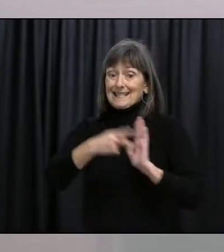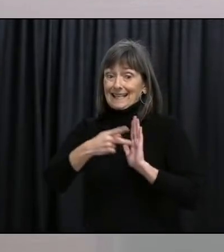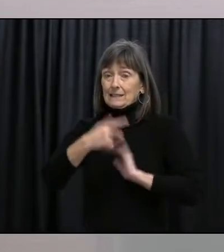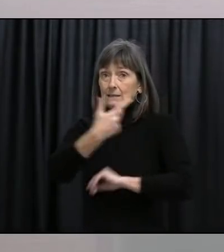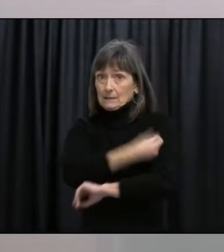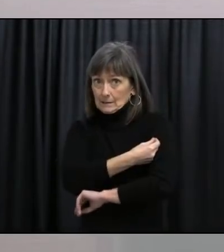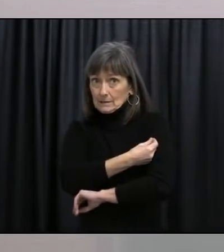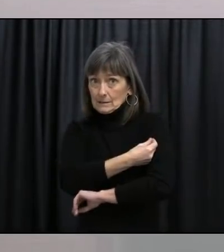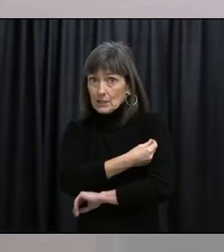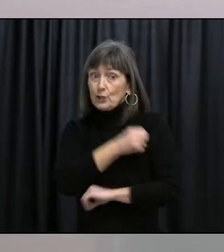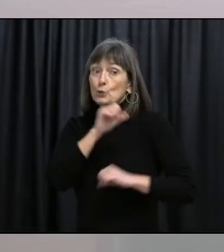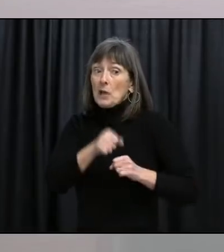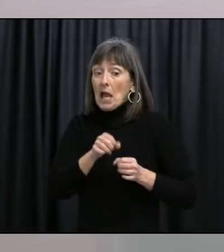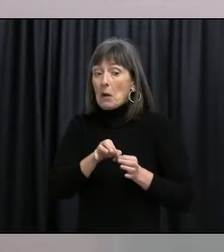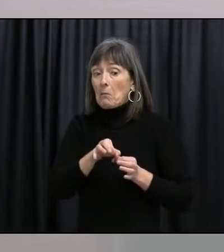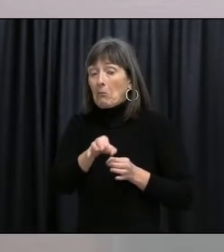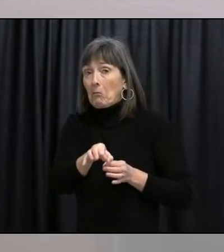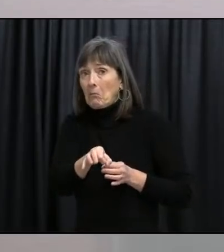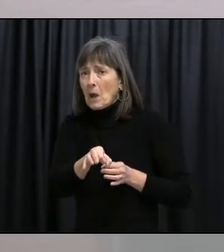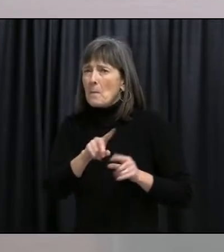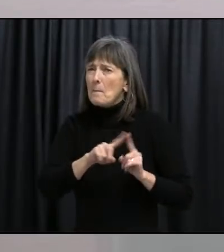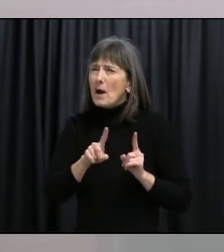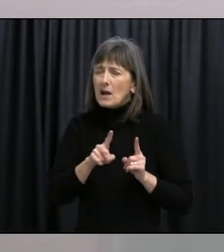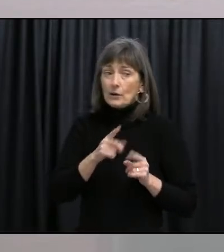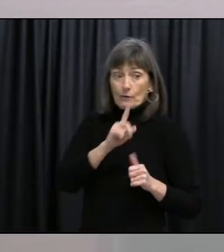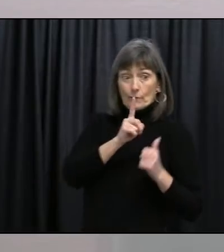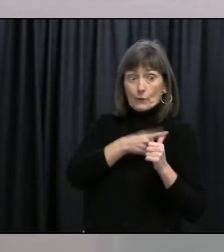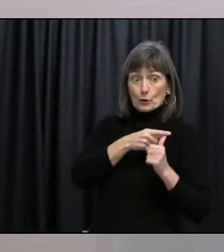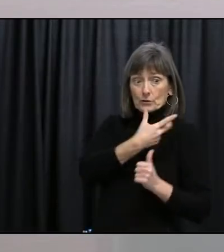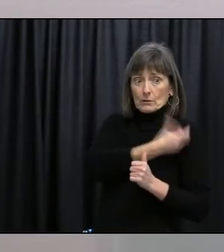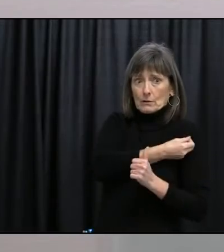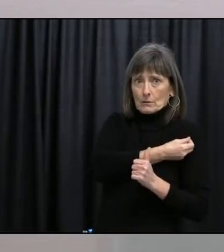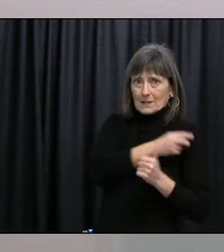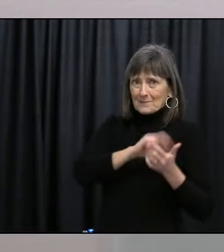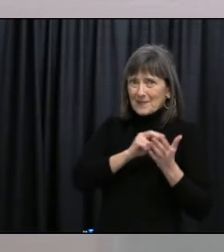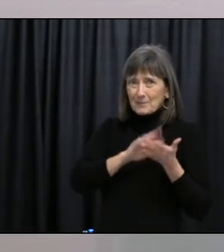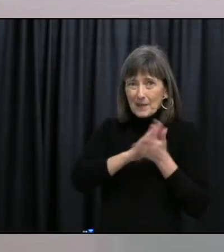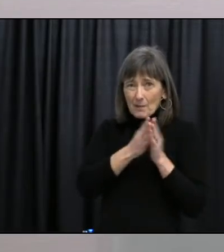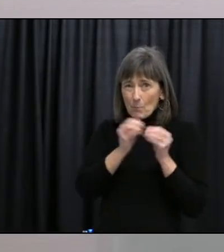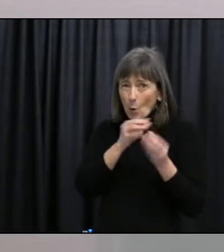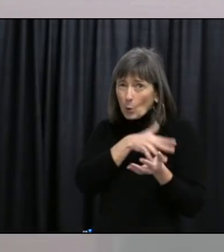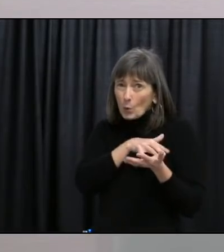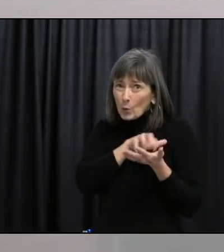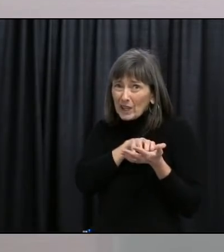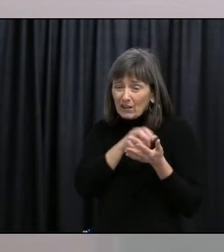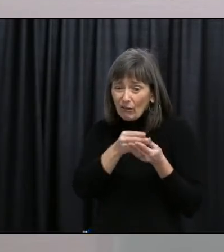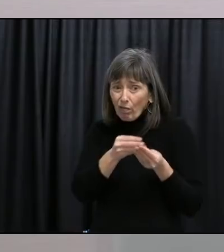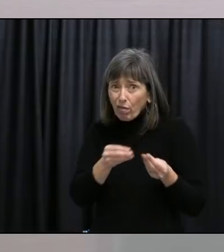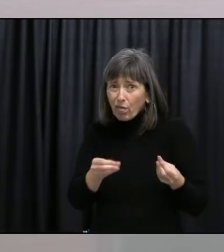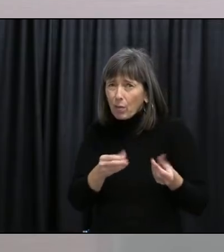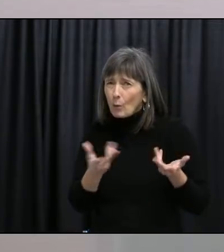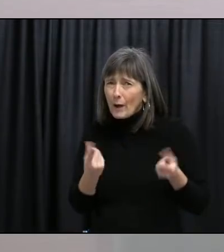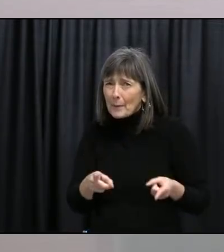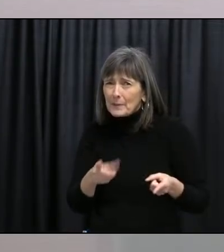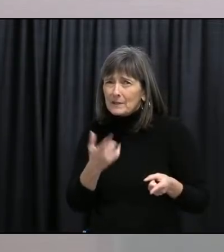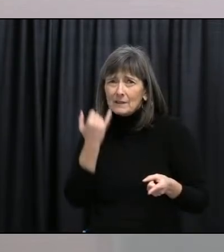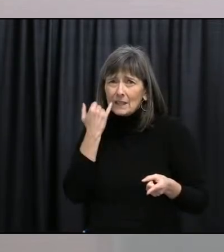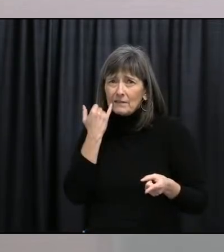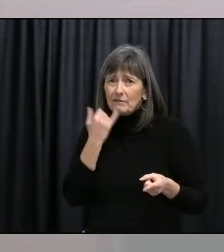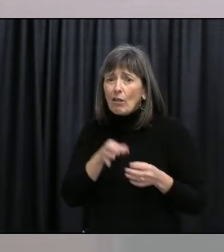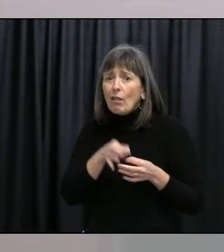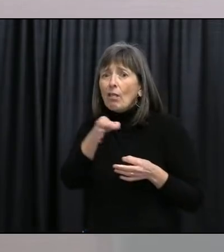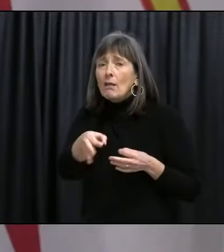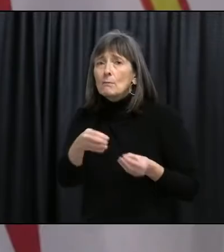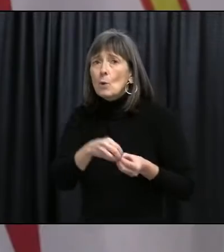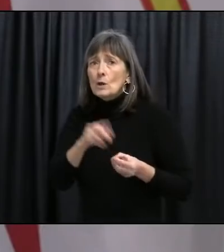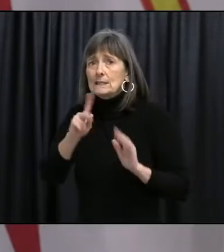that time frame? Do the effects of the first dose no longer hold, or what do we know about that first dose?